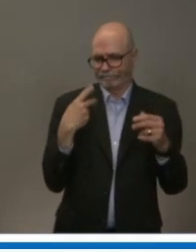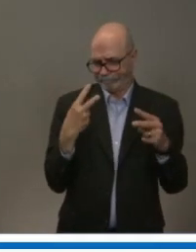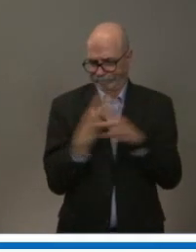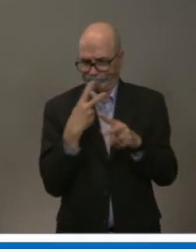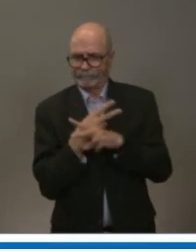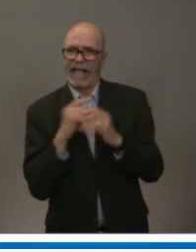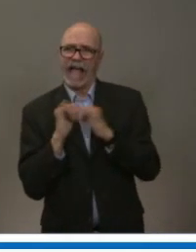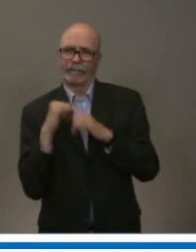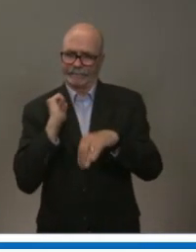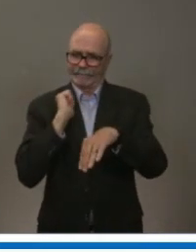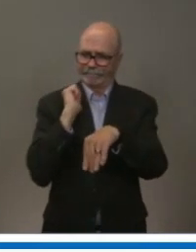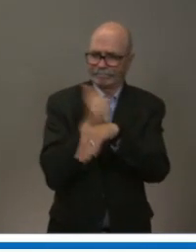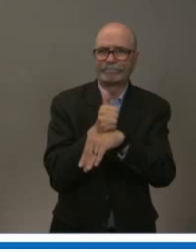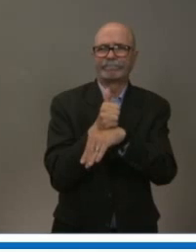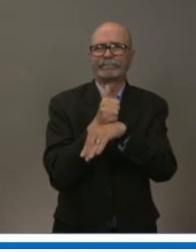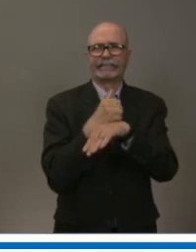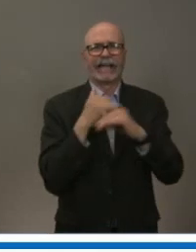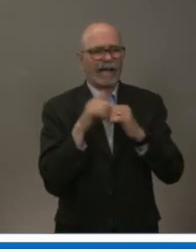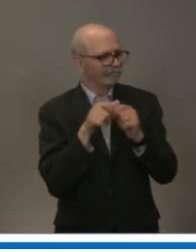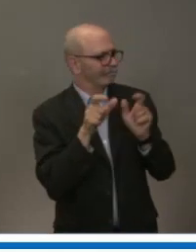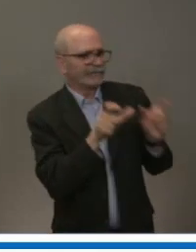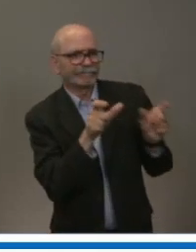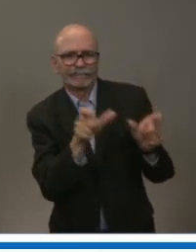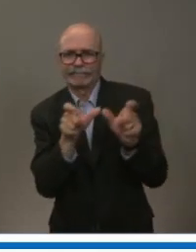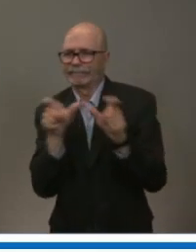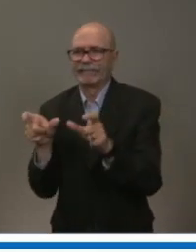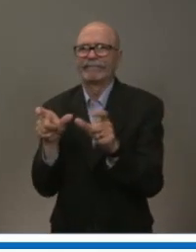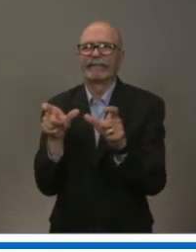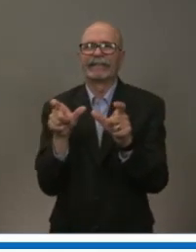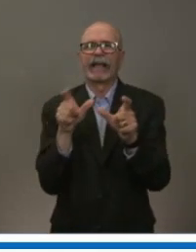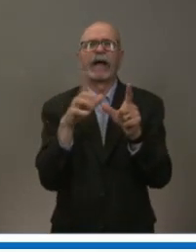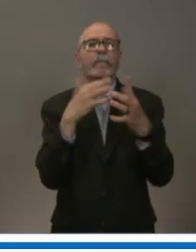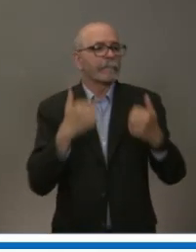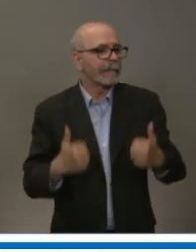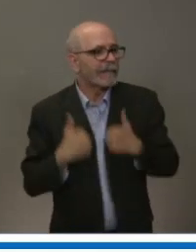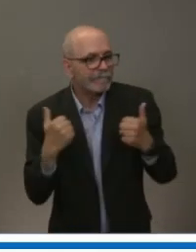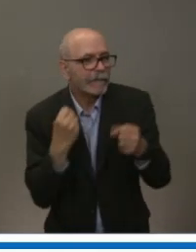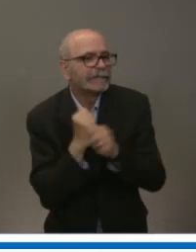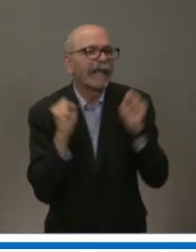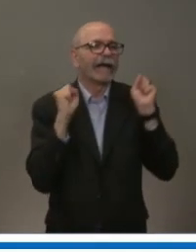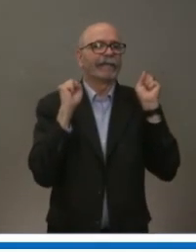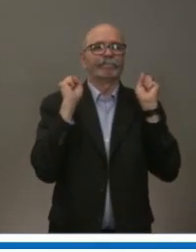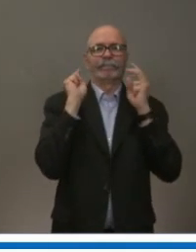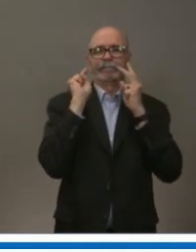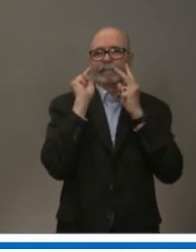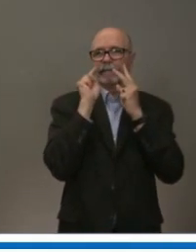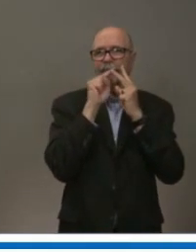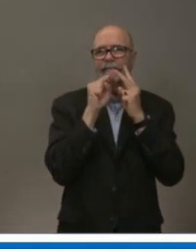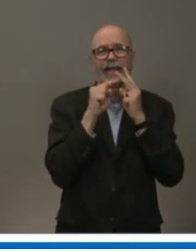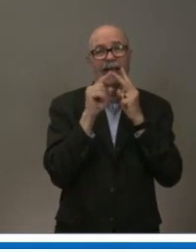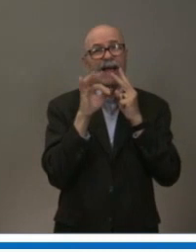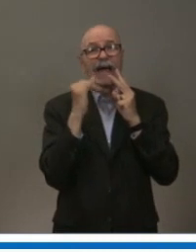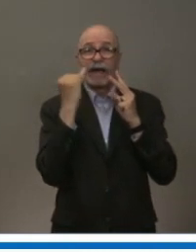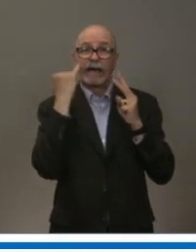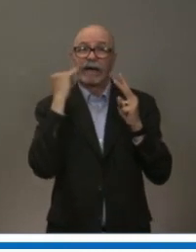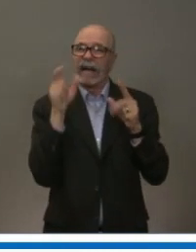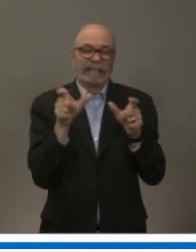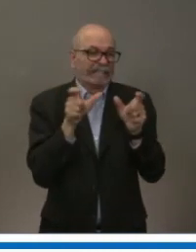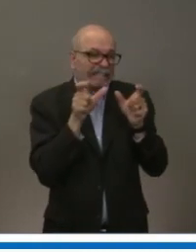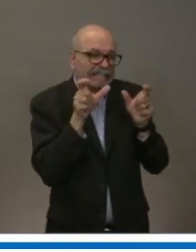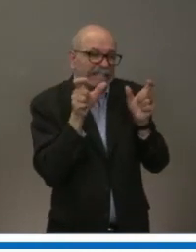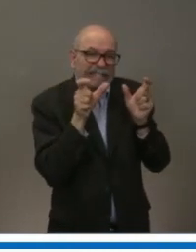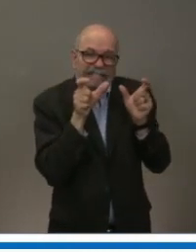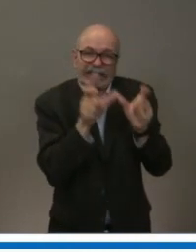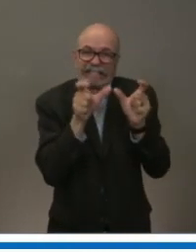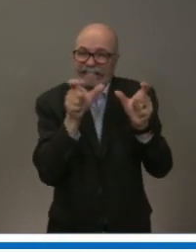lives. But the restrictions themselves, have your people done modeling in terms